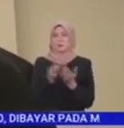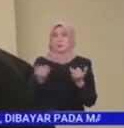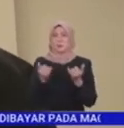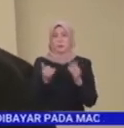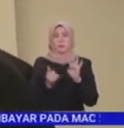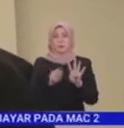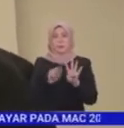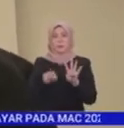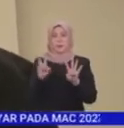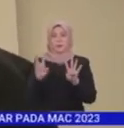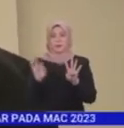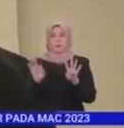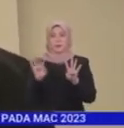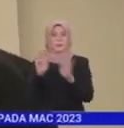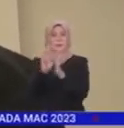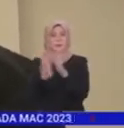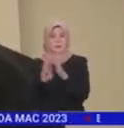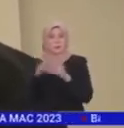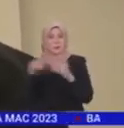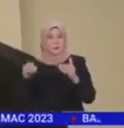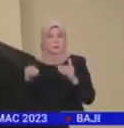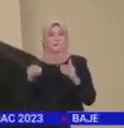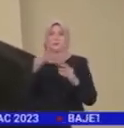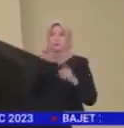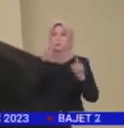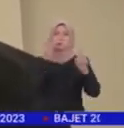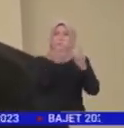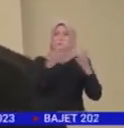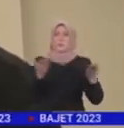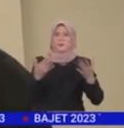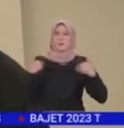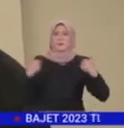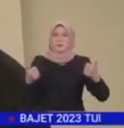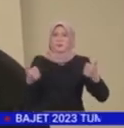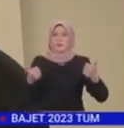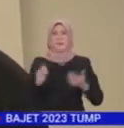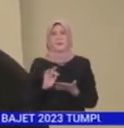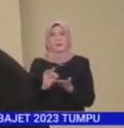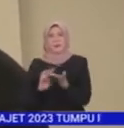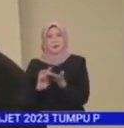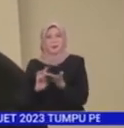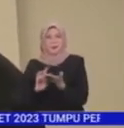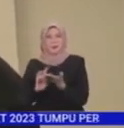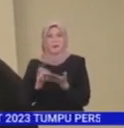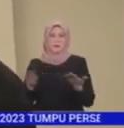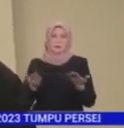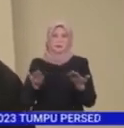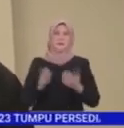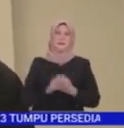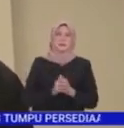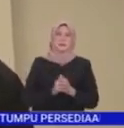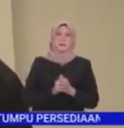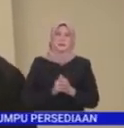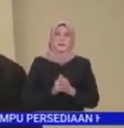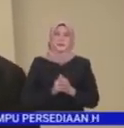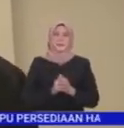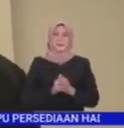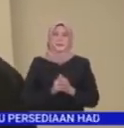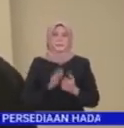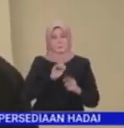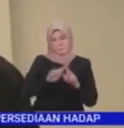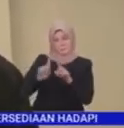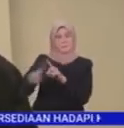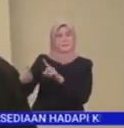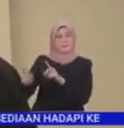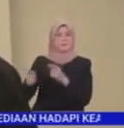4.9 billion for provision of new healthcare, supplementary things like medicine, reagents, and this is